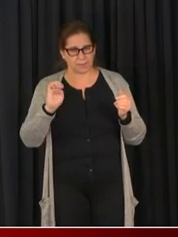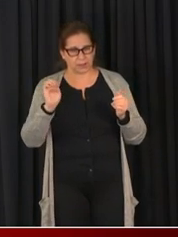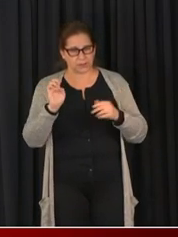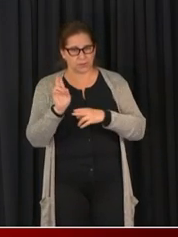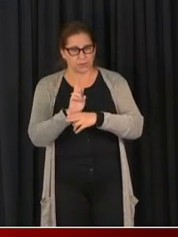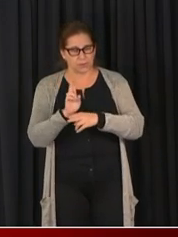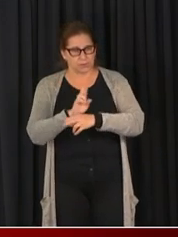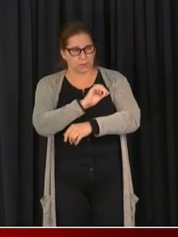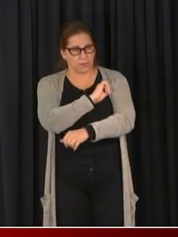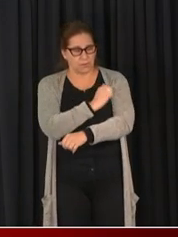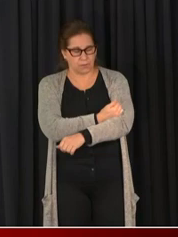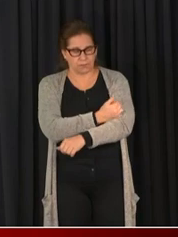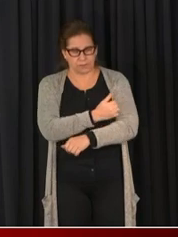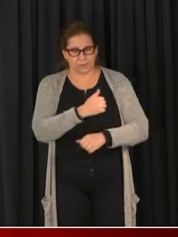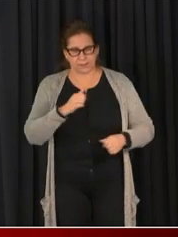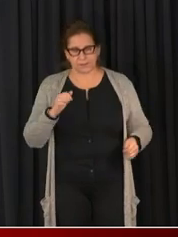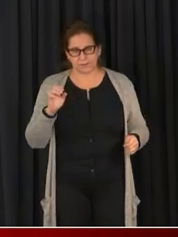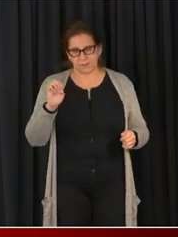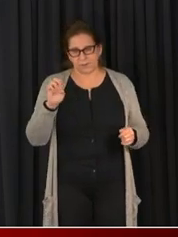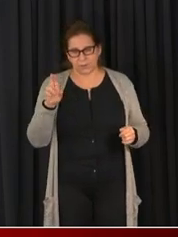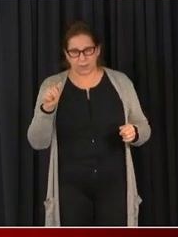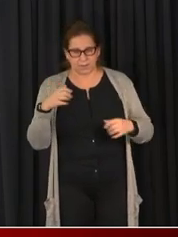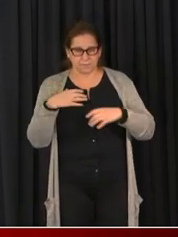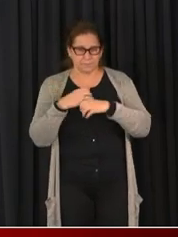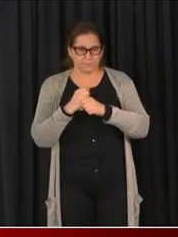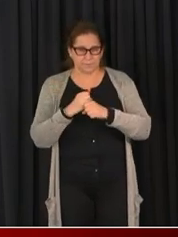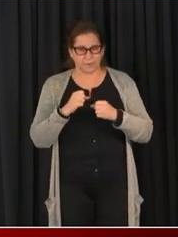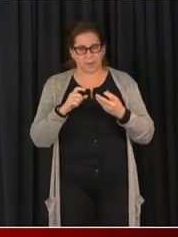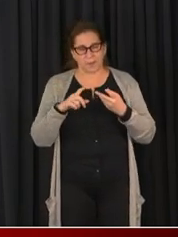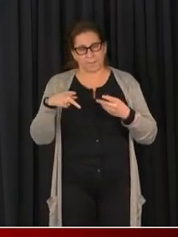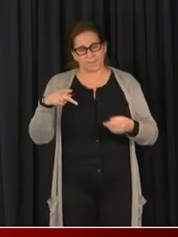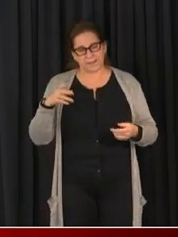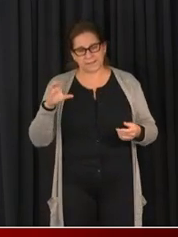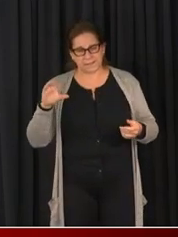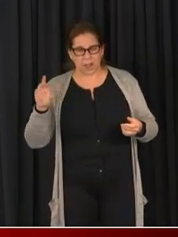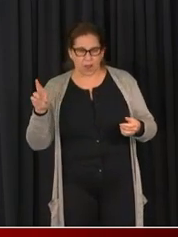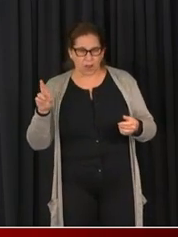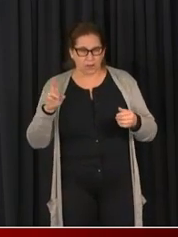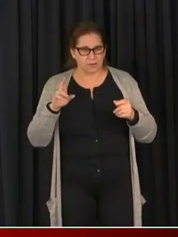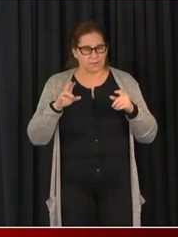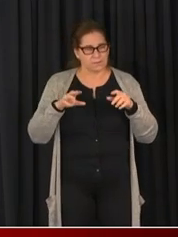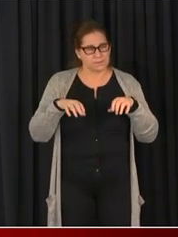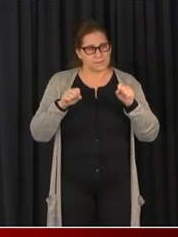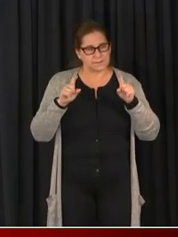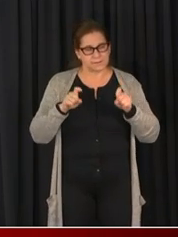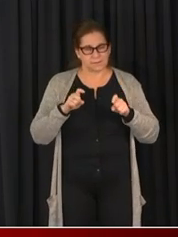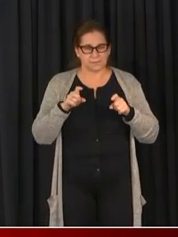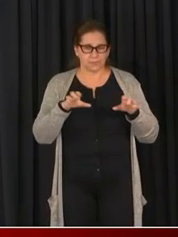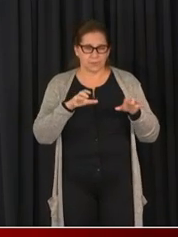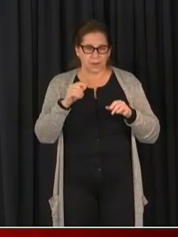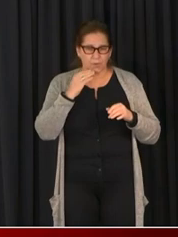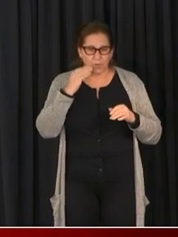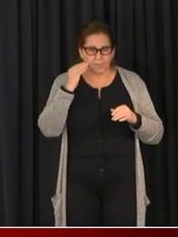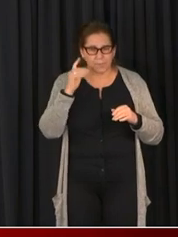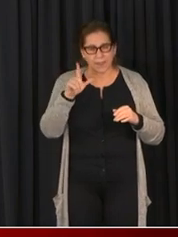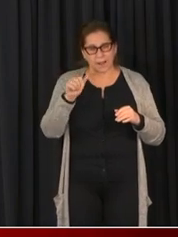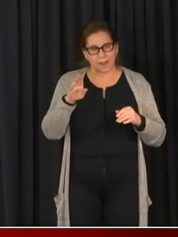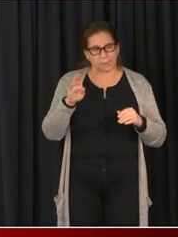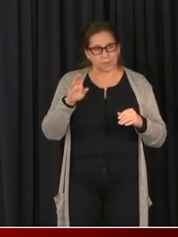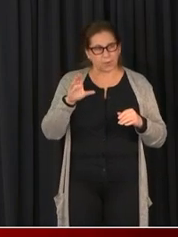tests, PCR tests in particular, that can be administered, self-administered at home. LabCorp has a